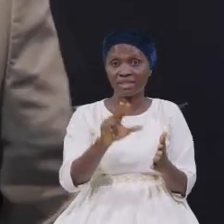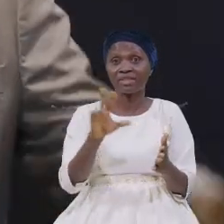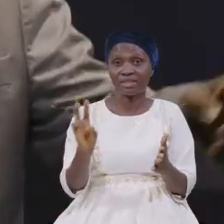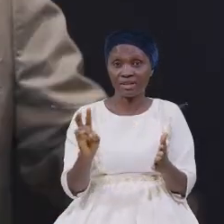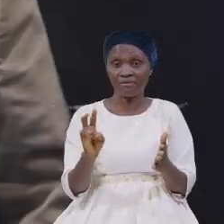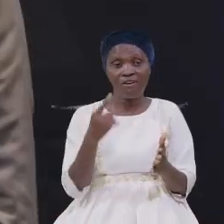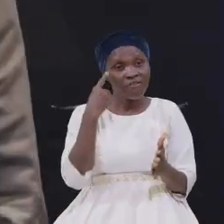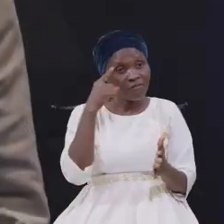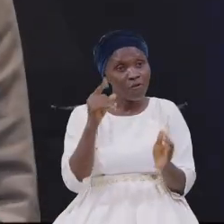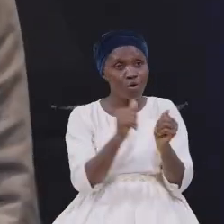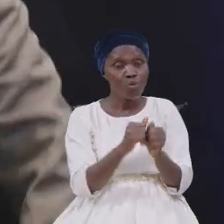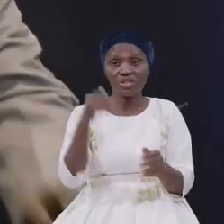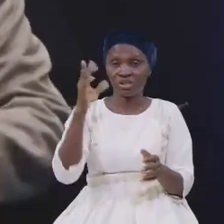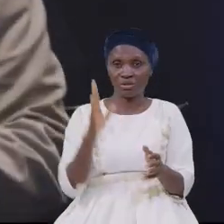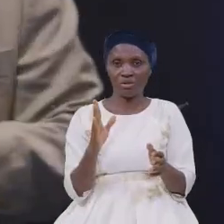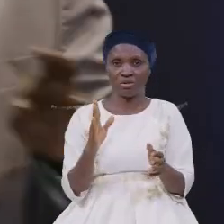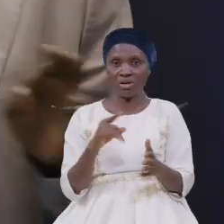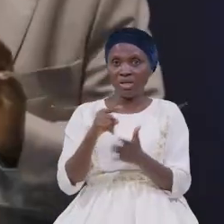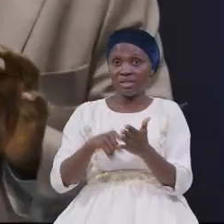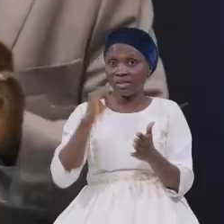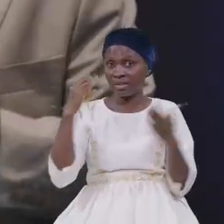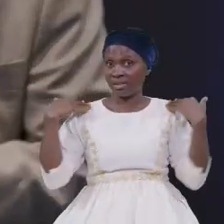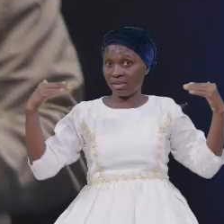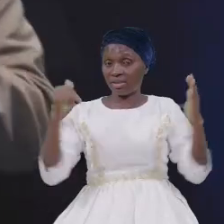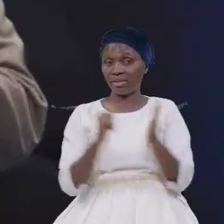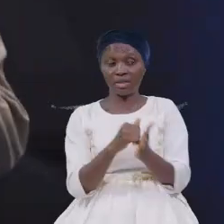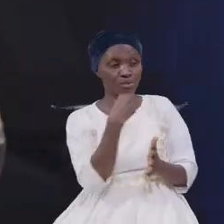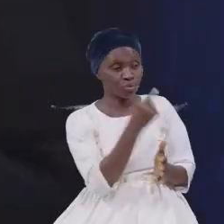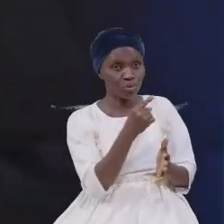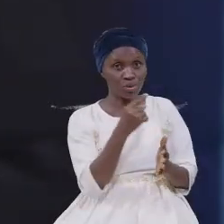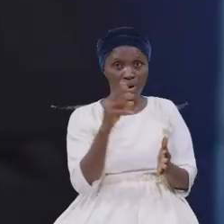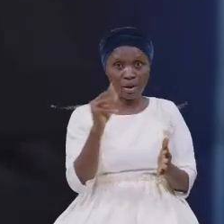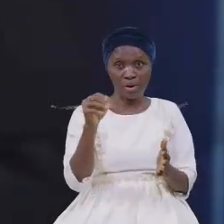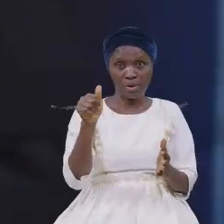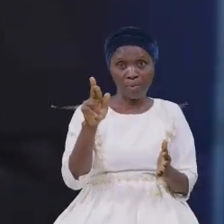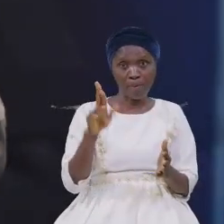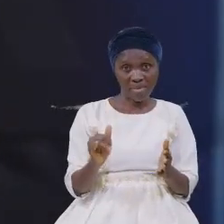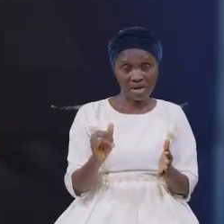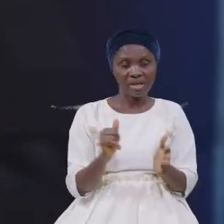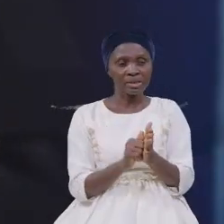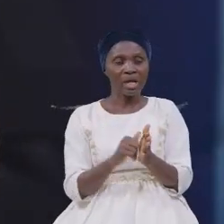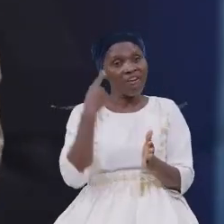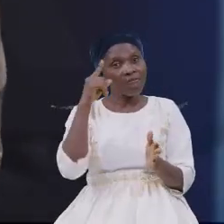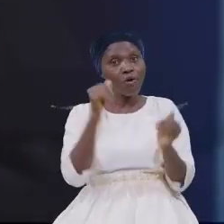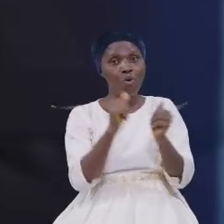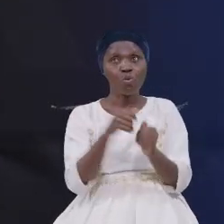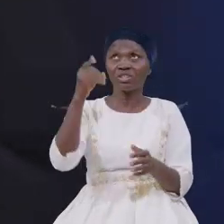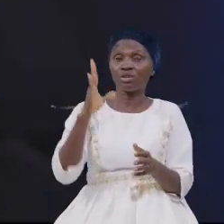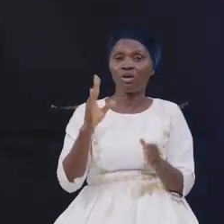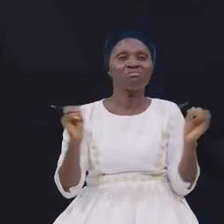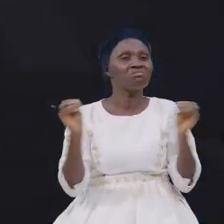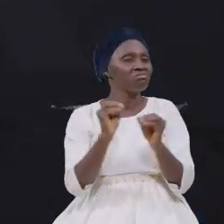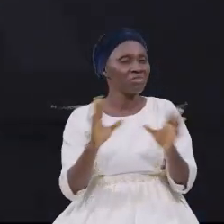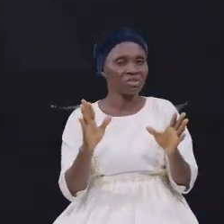angel that told Mary, for with God nothing shall be impossible.